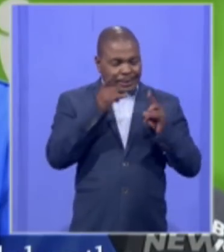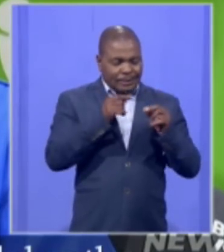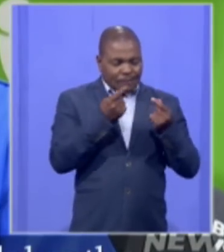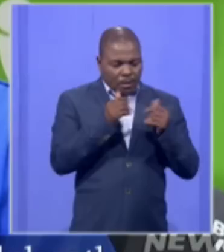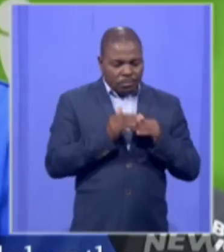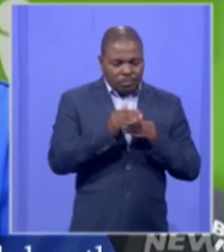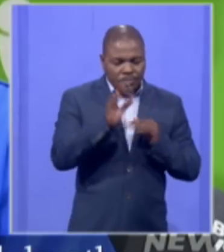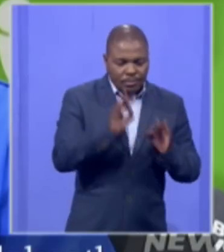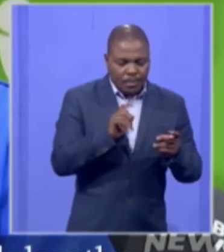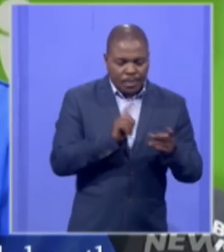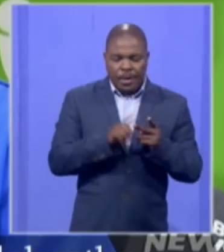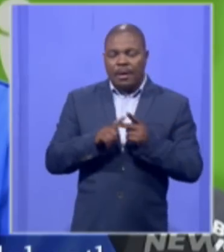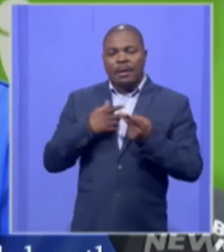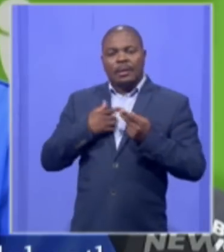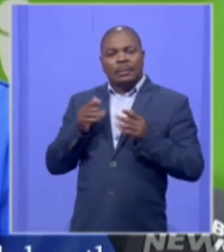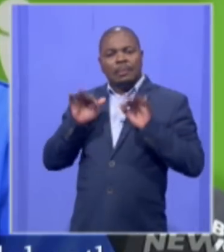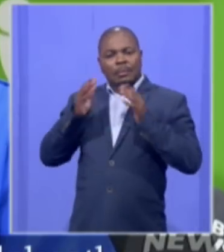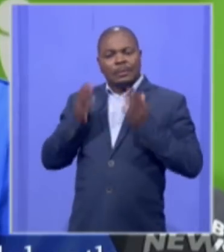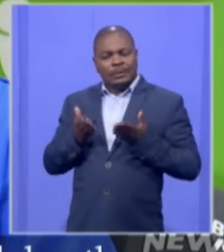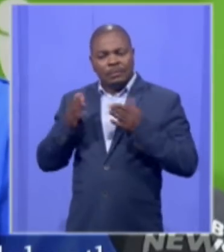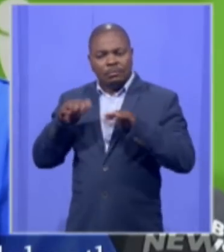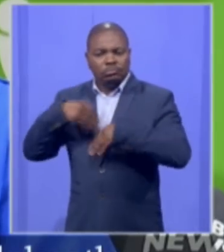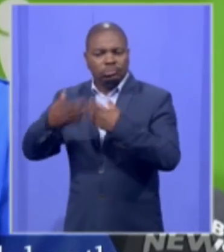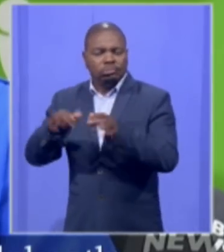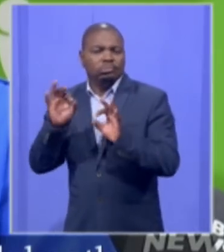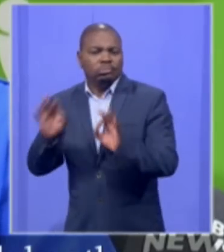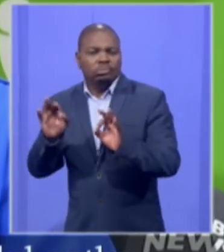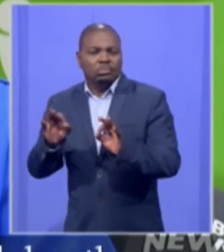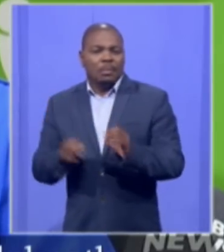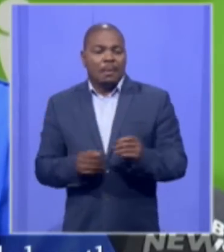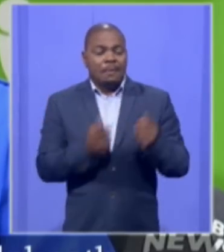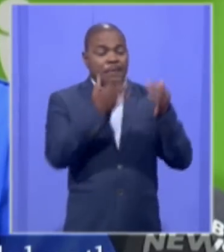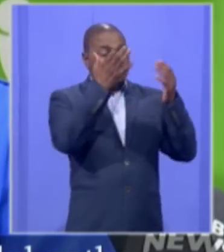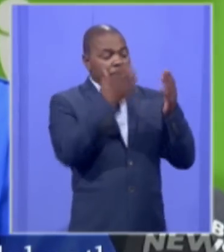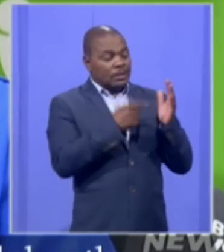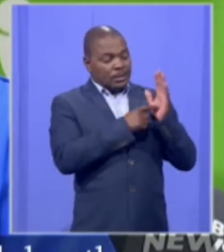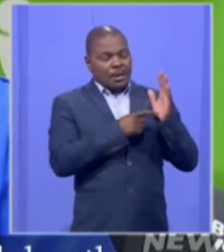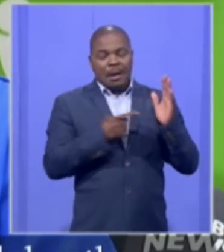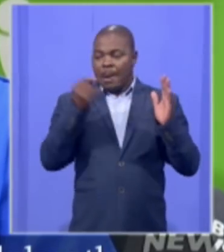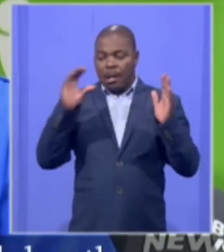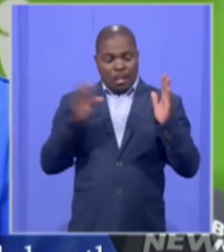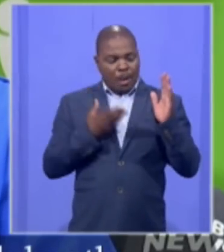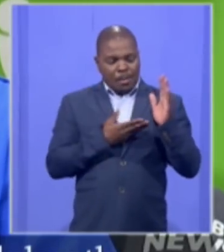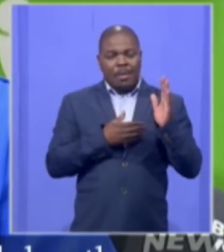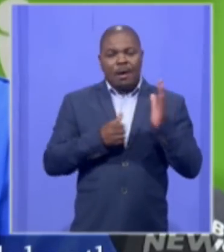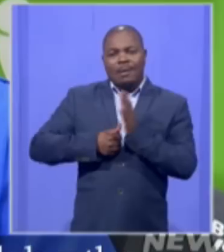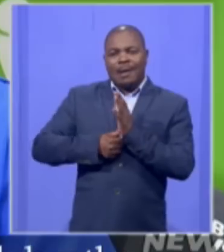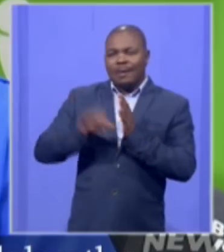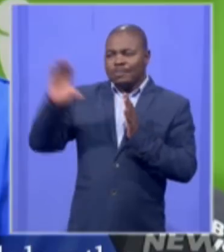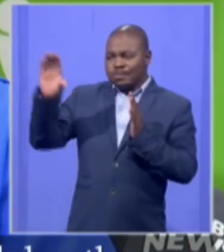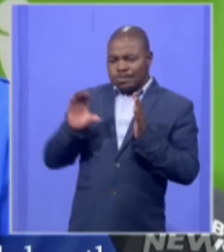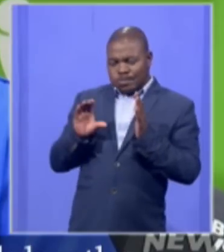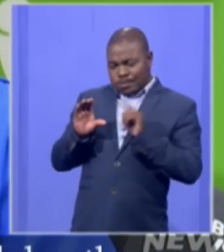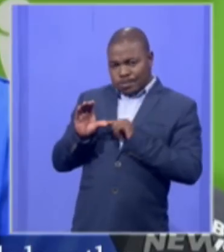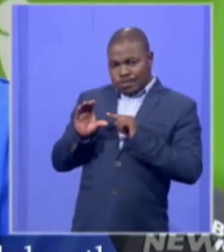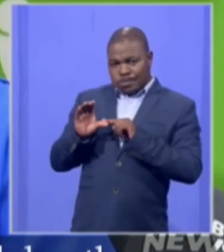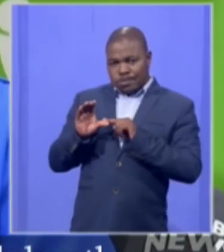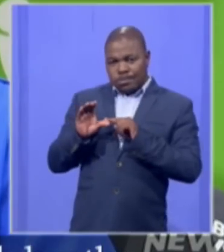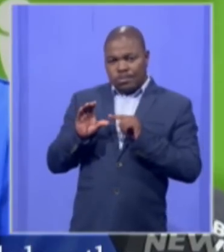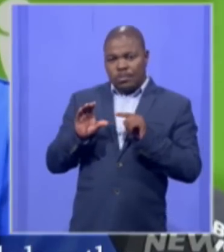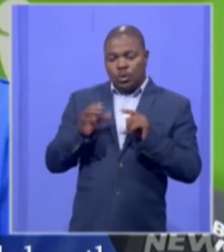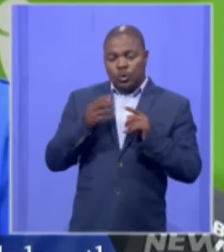delivery remains consistent and reliable. This budget is funded as follows. The grant funding is for the